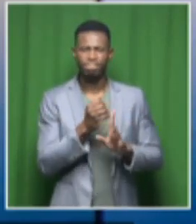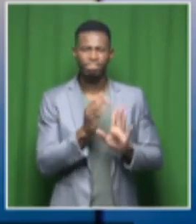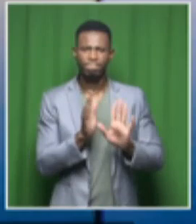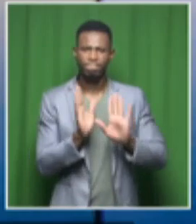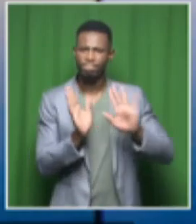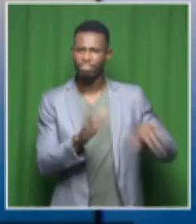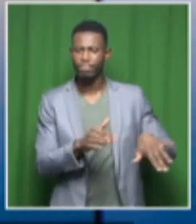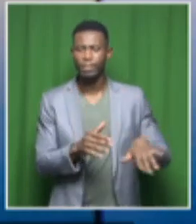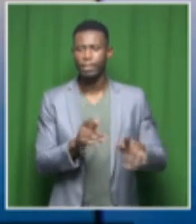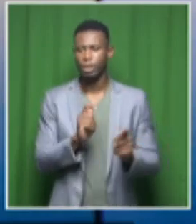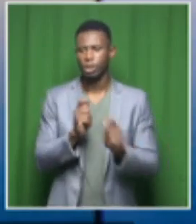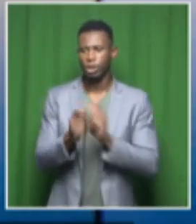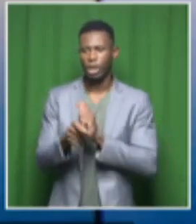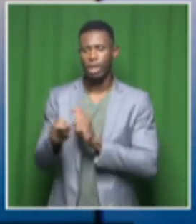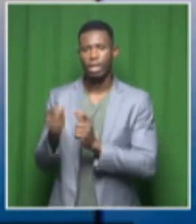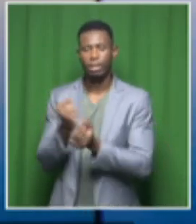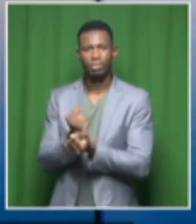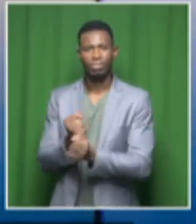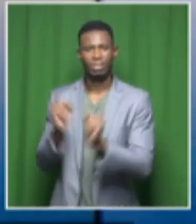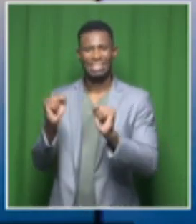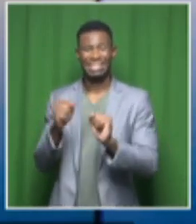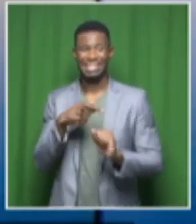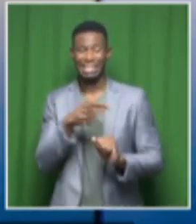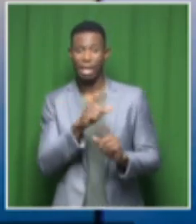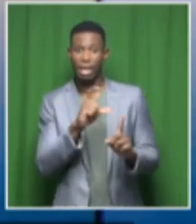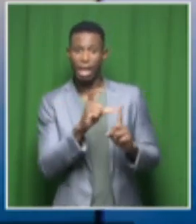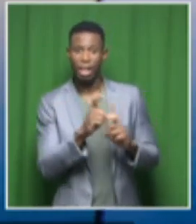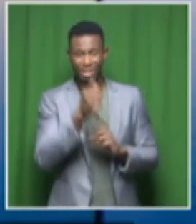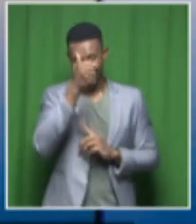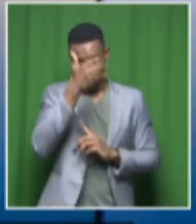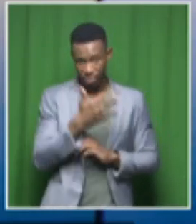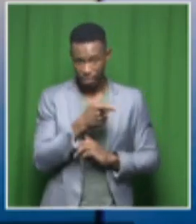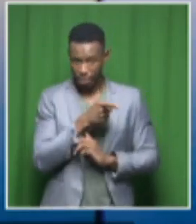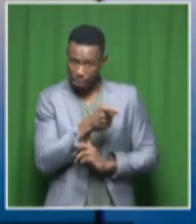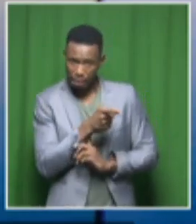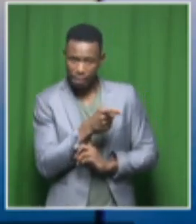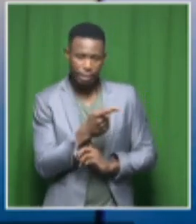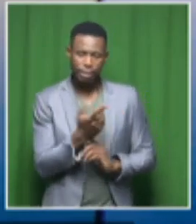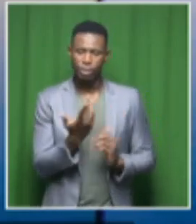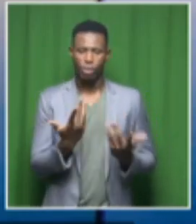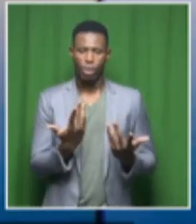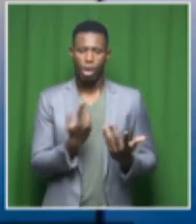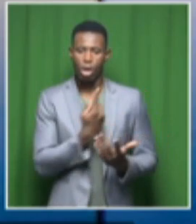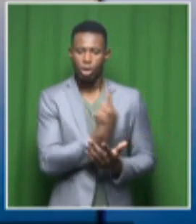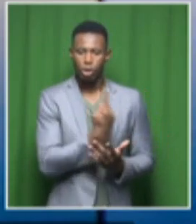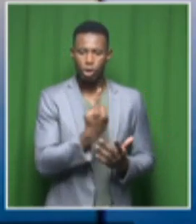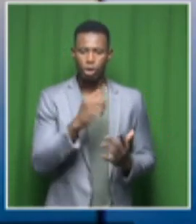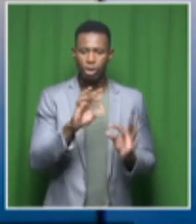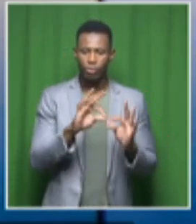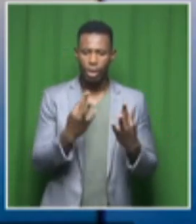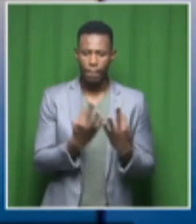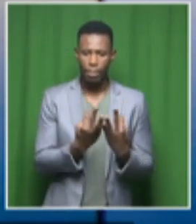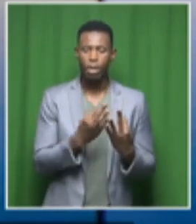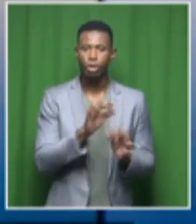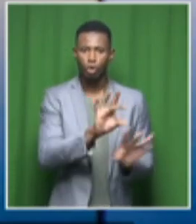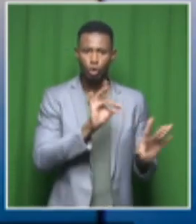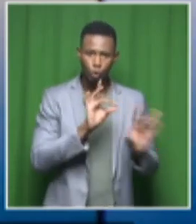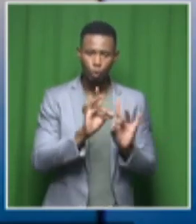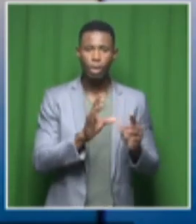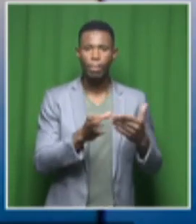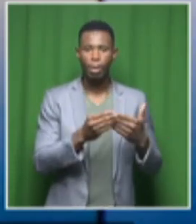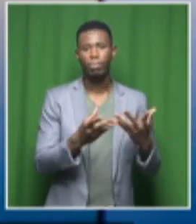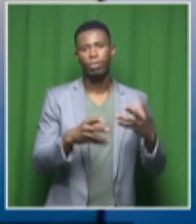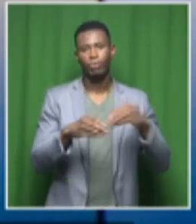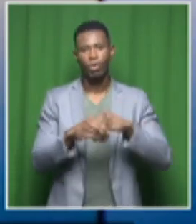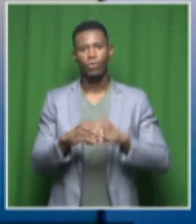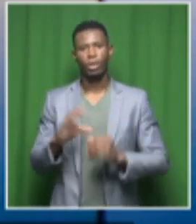of democracy. Because in that culture, every single family was nominated to be part of the council. Okay.